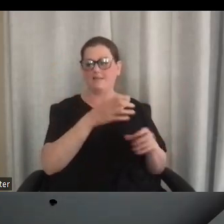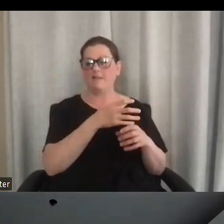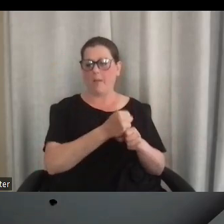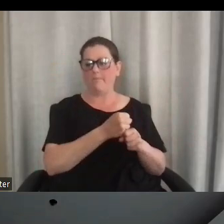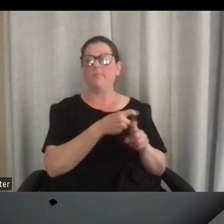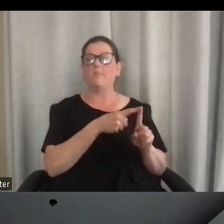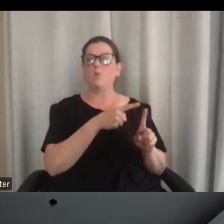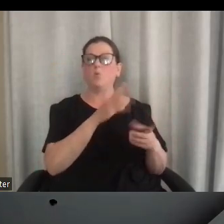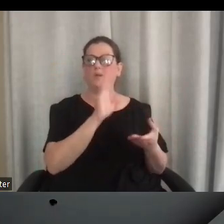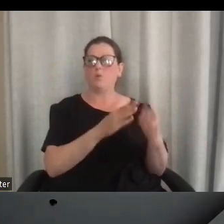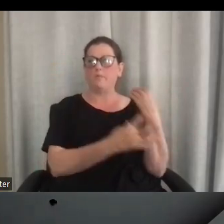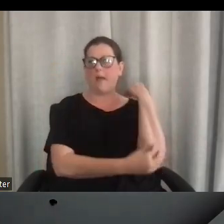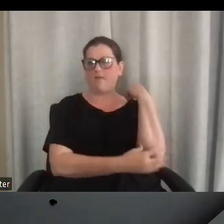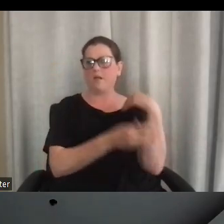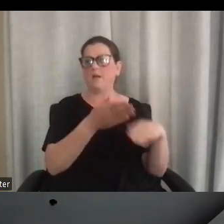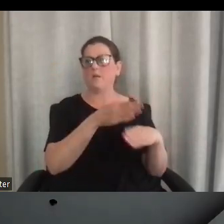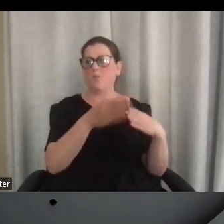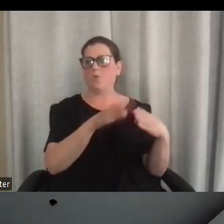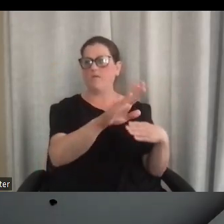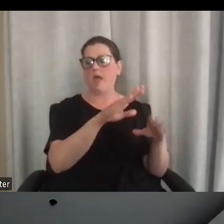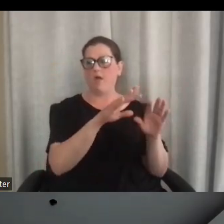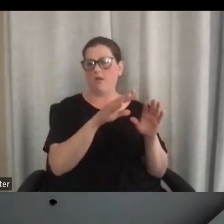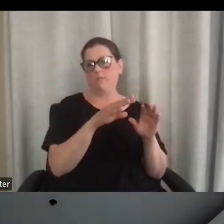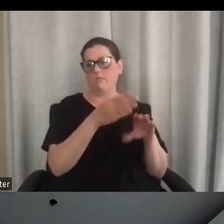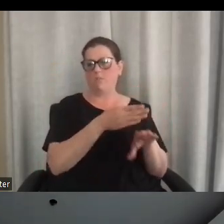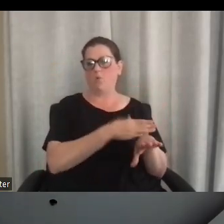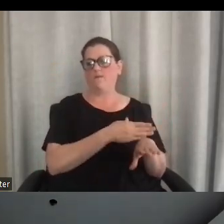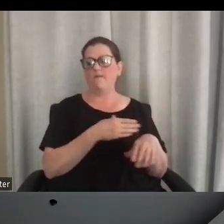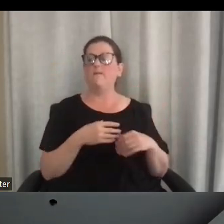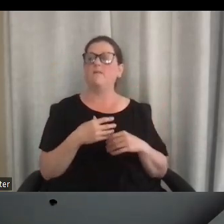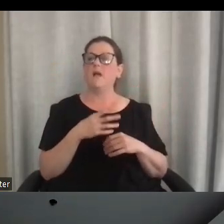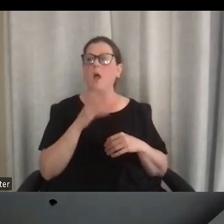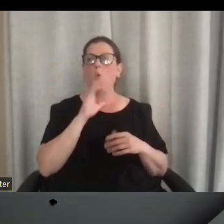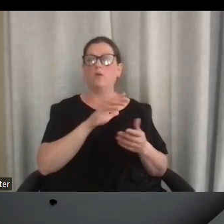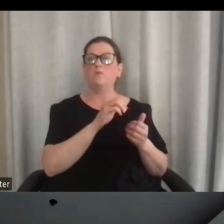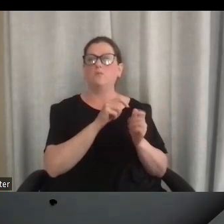reduce poverty. And then I'll show how we translated this public health background into a campaign.